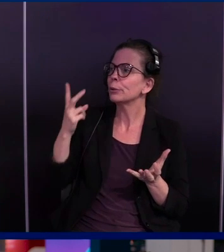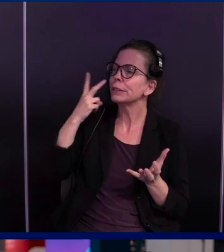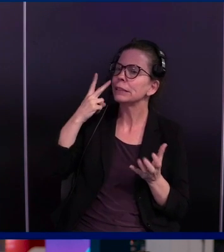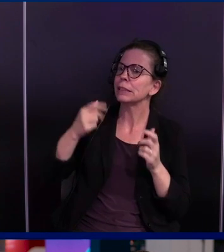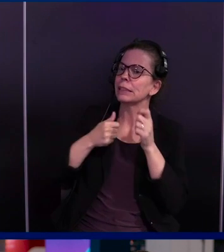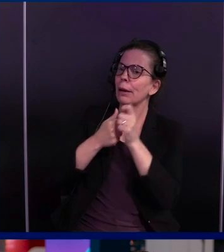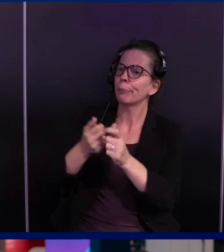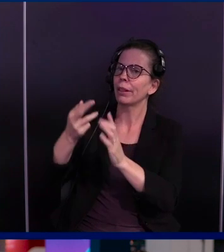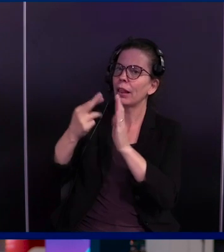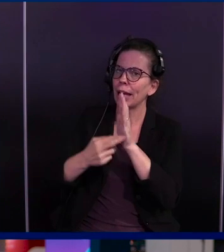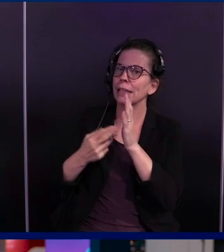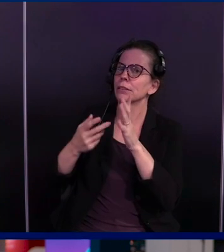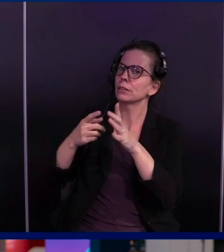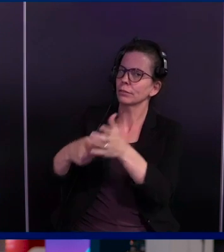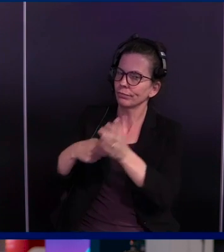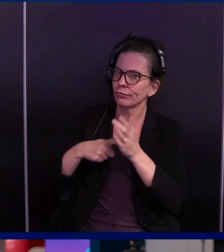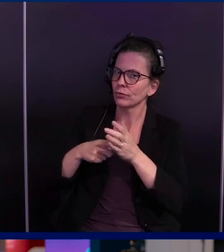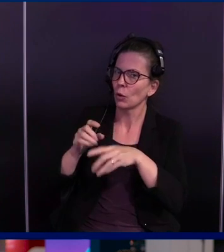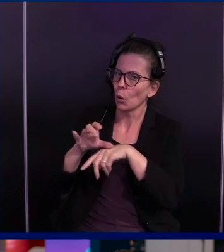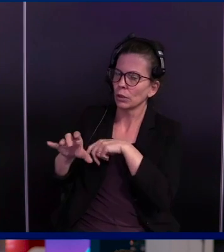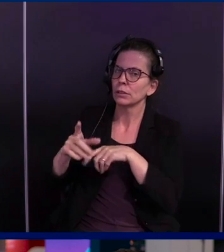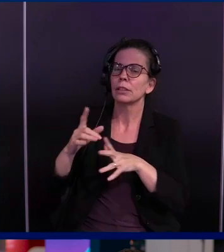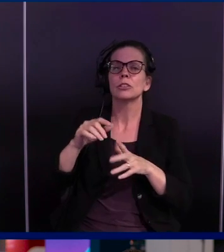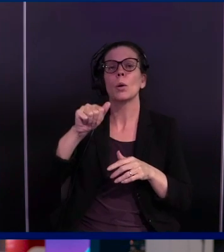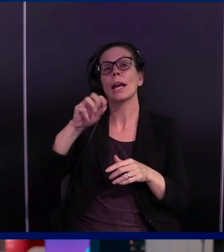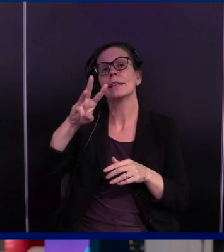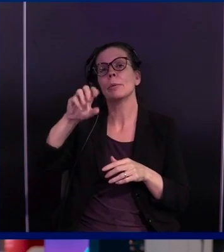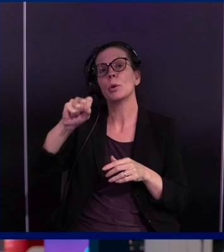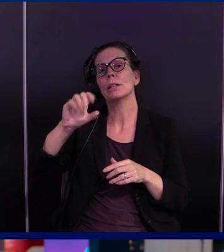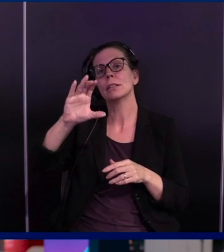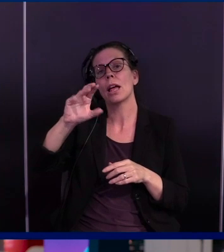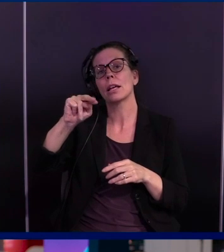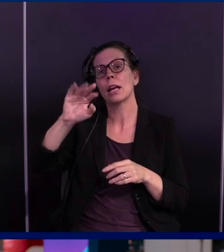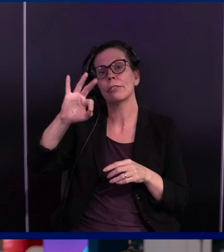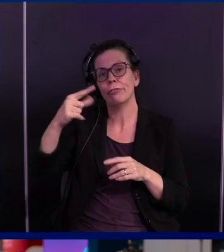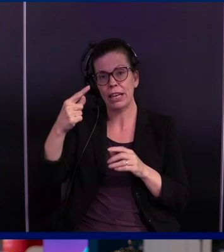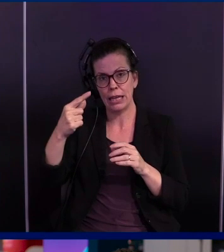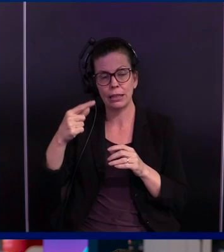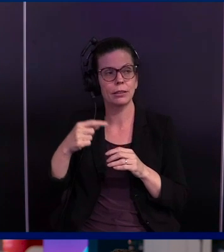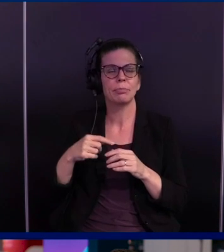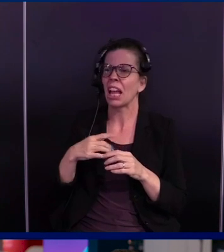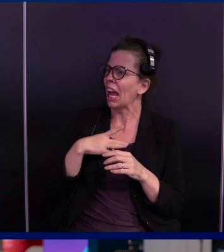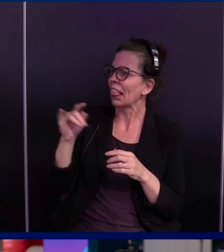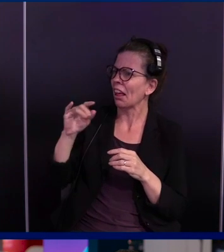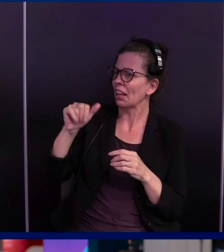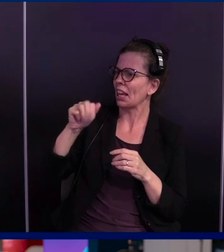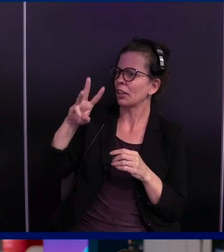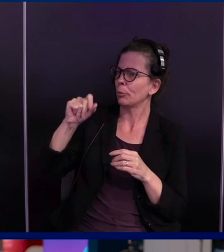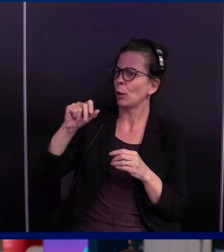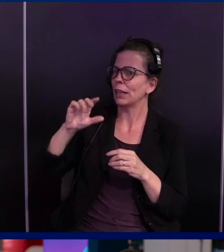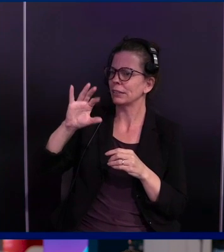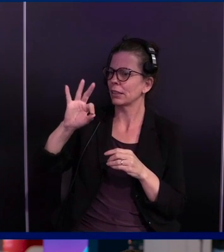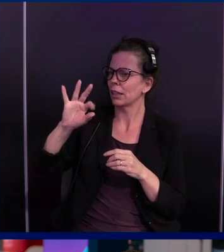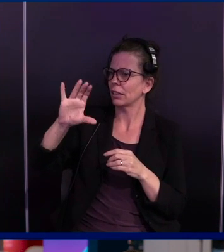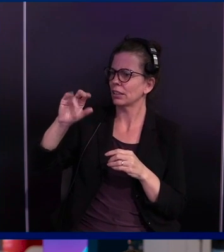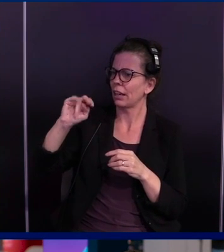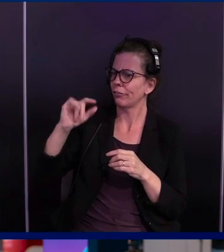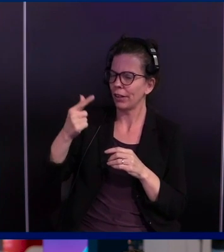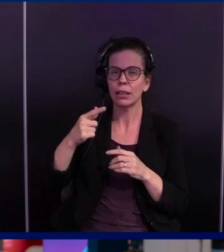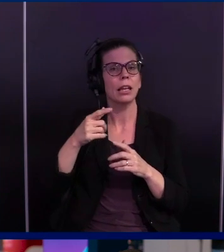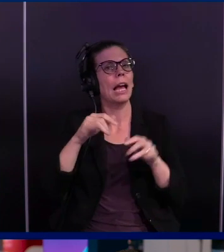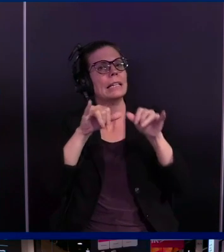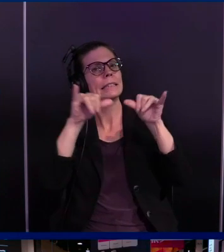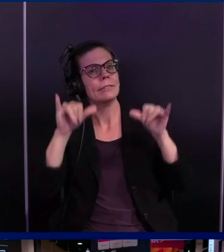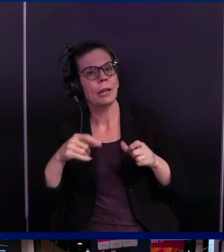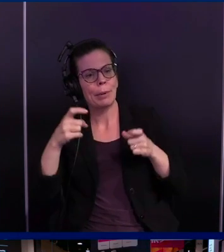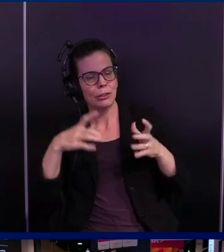compliance enforcement. We're going to be using AWS config in this one. I And- like AWS config. It's Yeah. great. And- Solid service. And systems manager and your